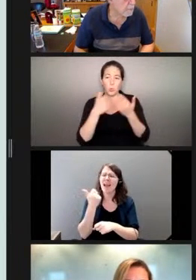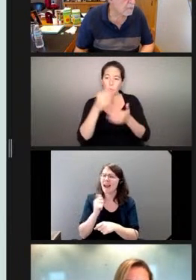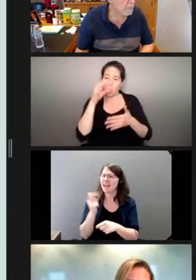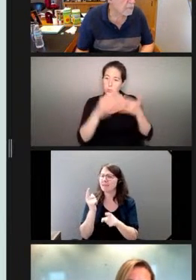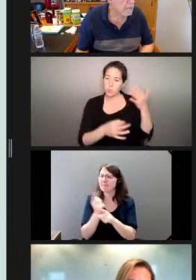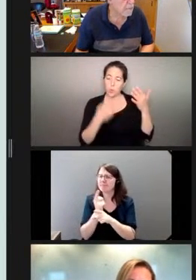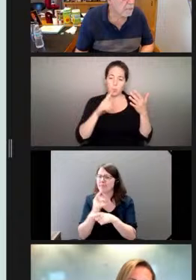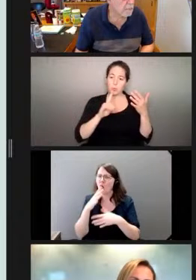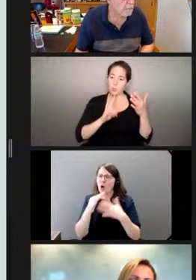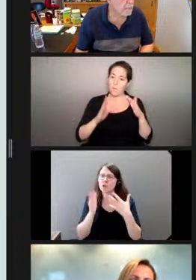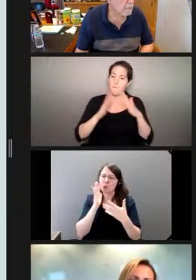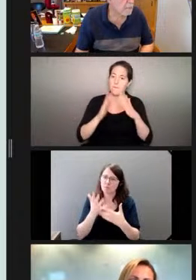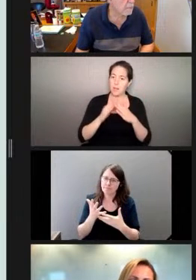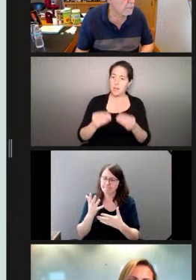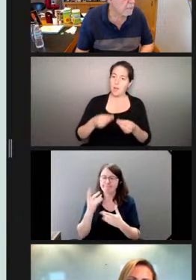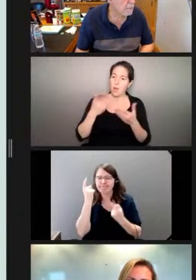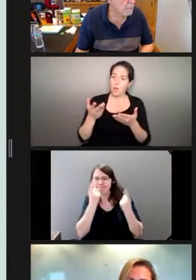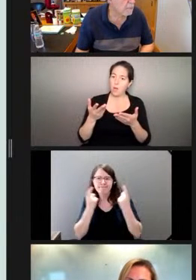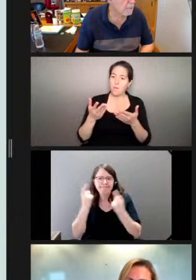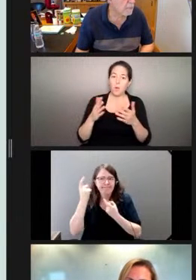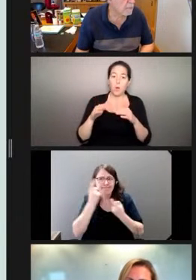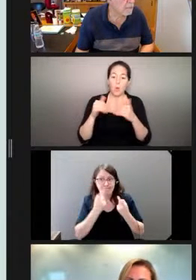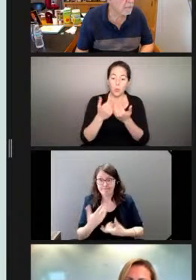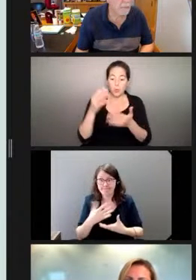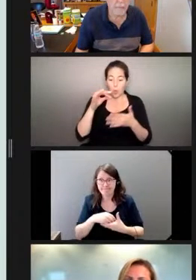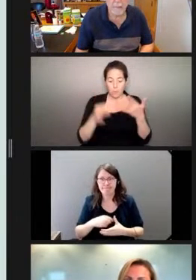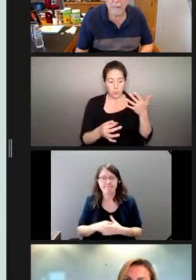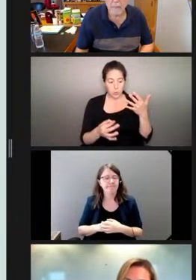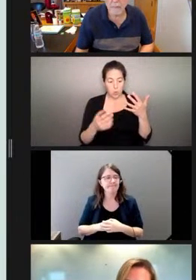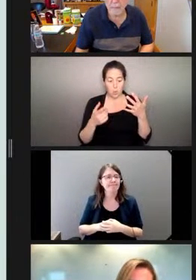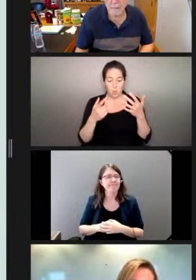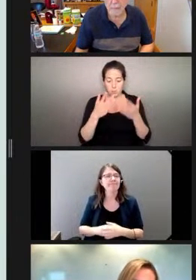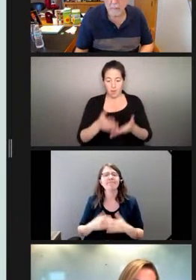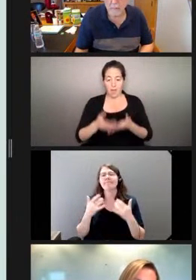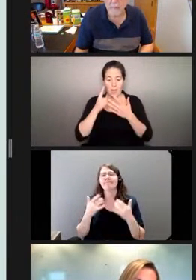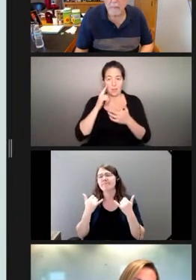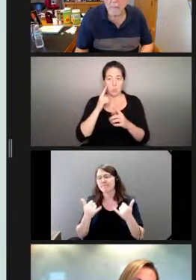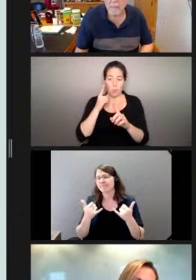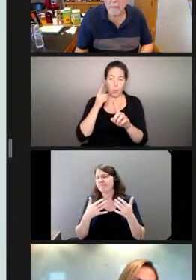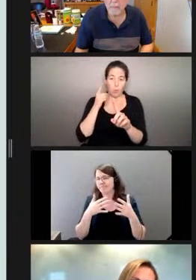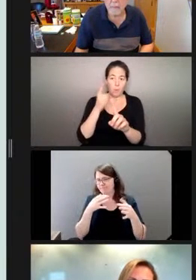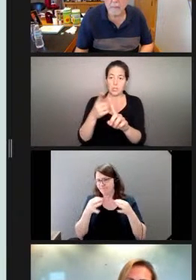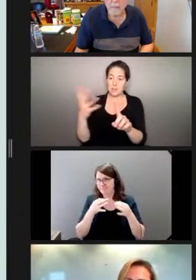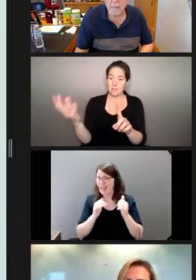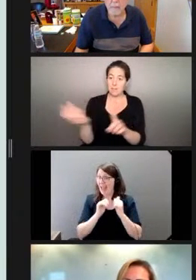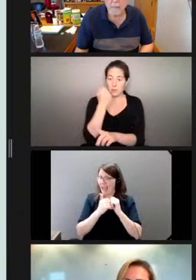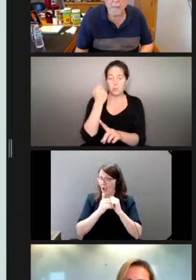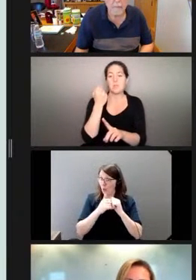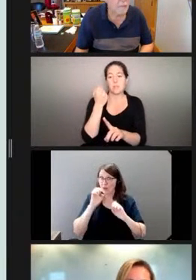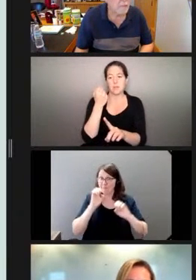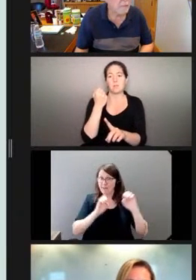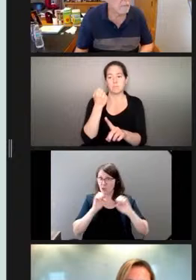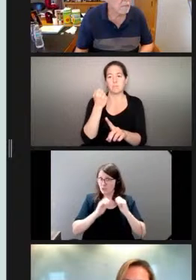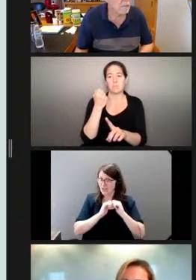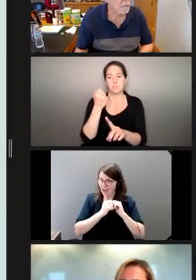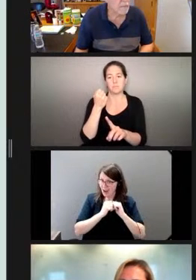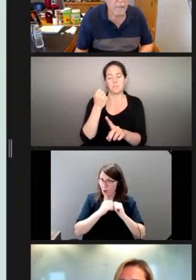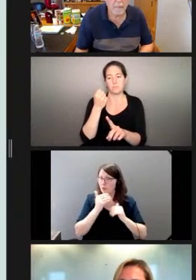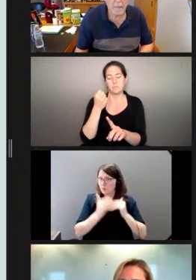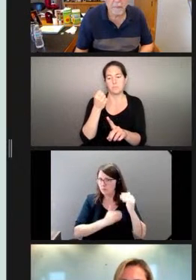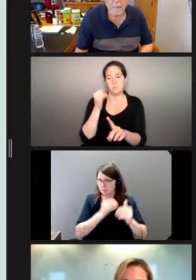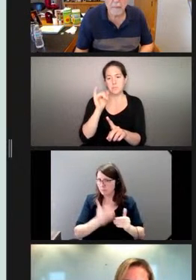goals of the waste plan. So now I'm just going to walk you briefly through the evaluation process. Next slide,